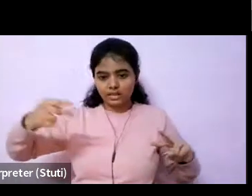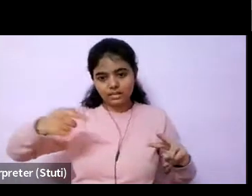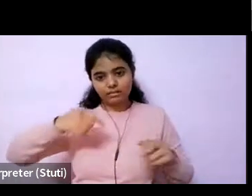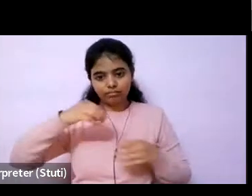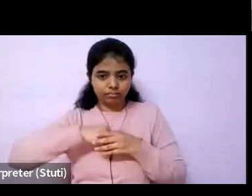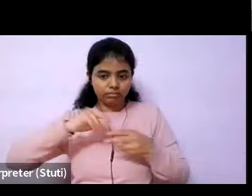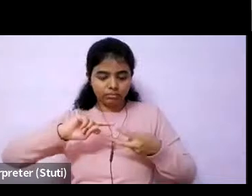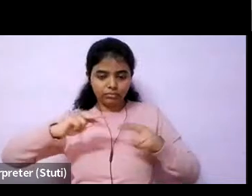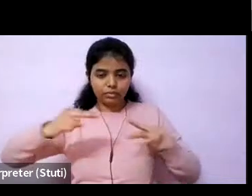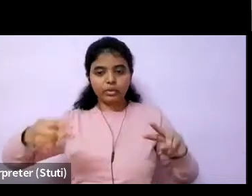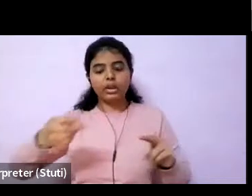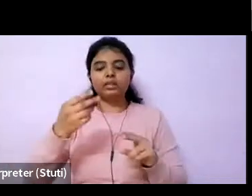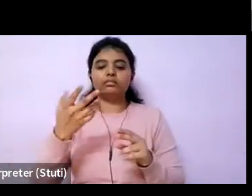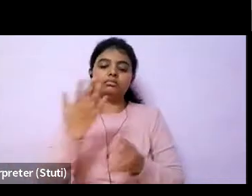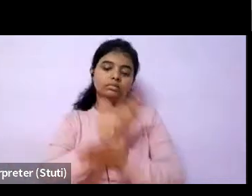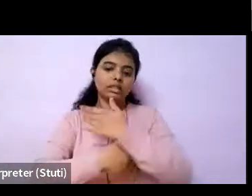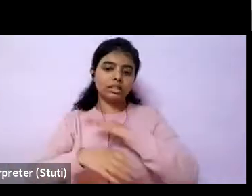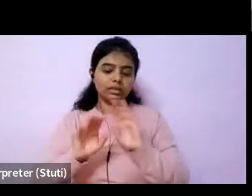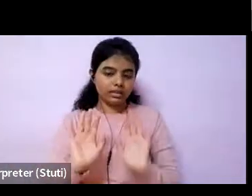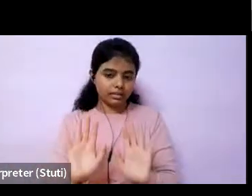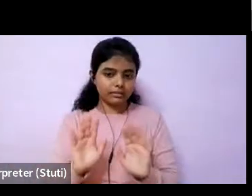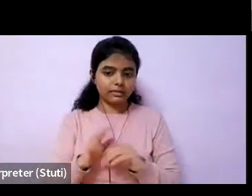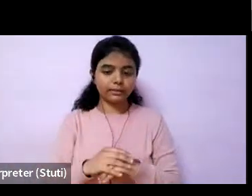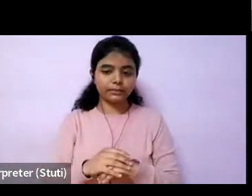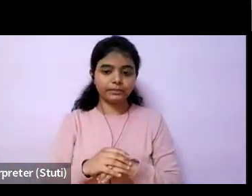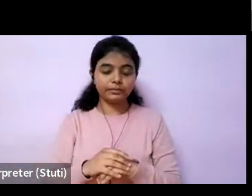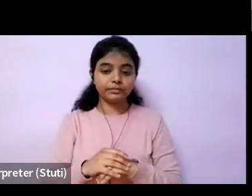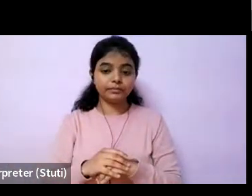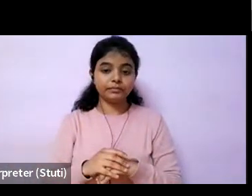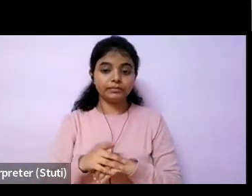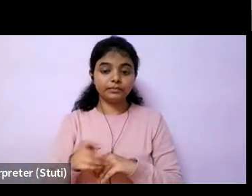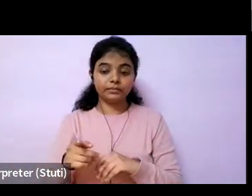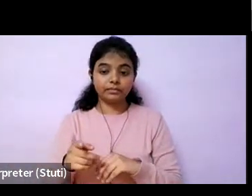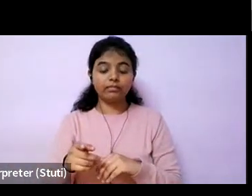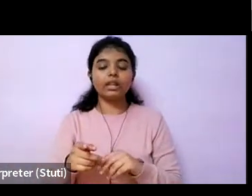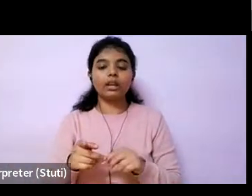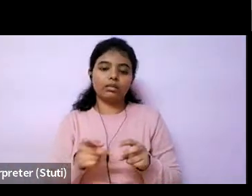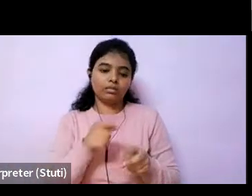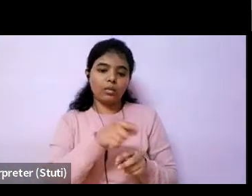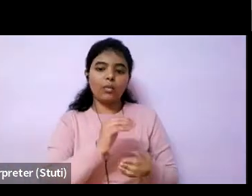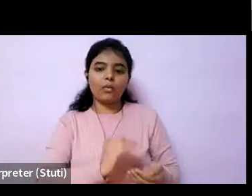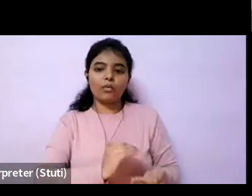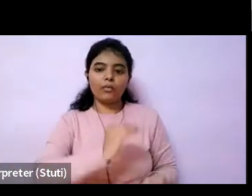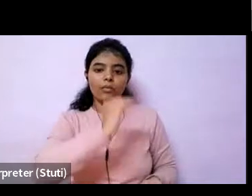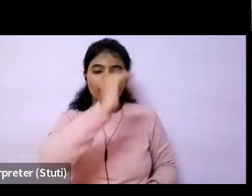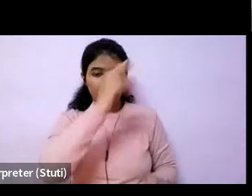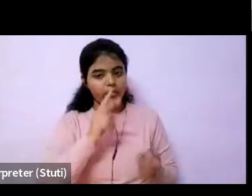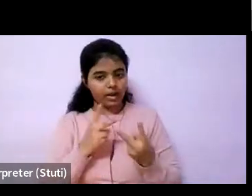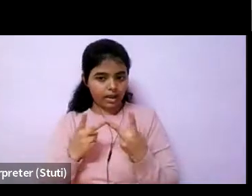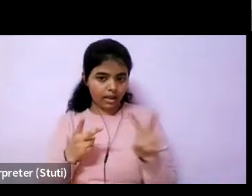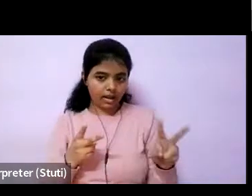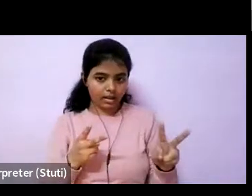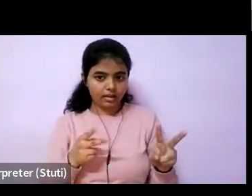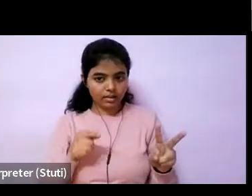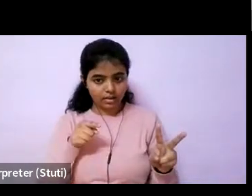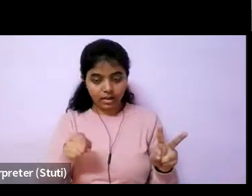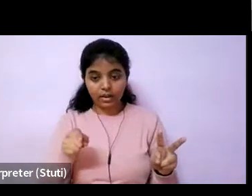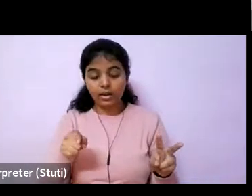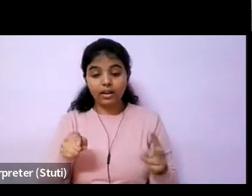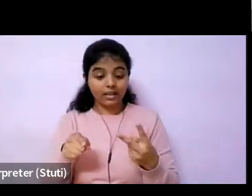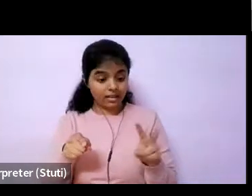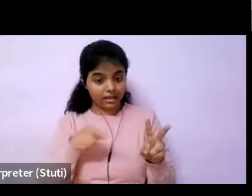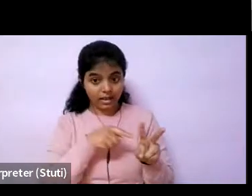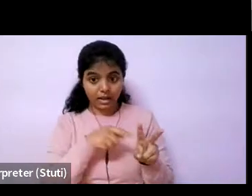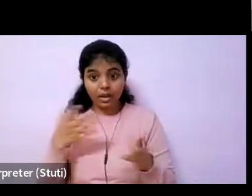think his or her response is different from somebody